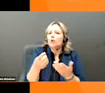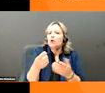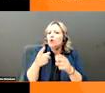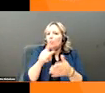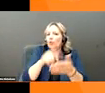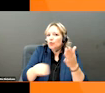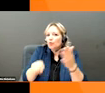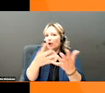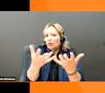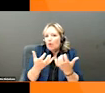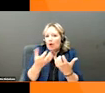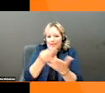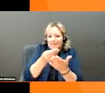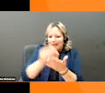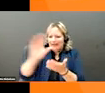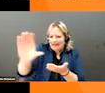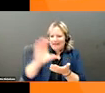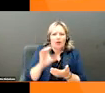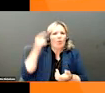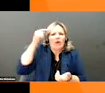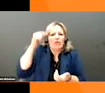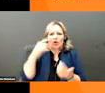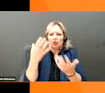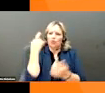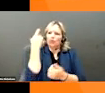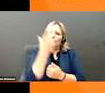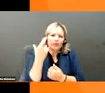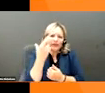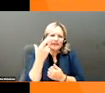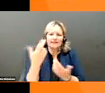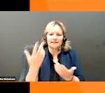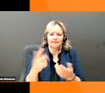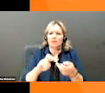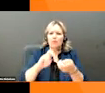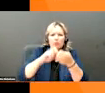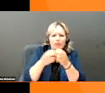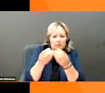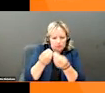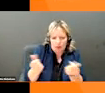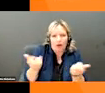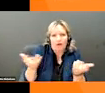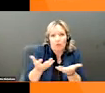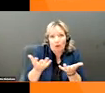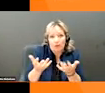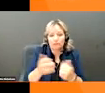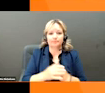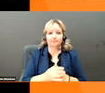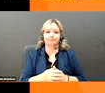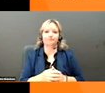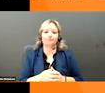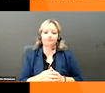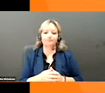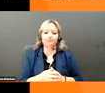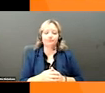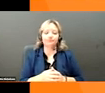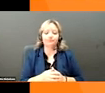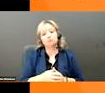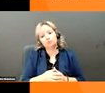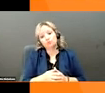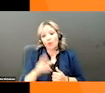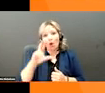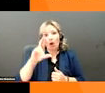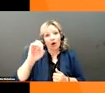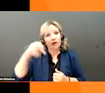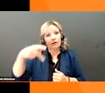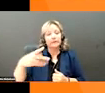want funded, if it's a grant, what problem does it solve? And if it's the case of an RFP, then usually they're looking